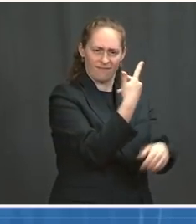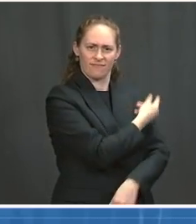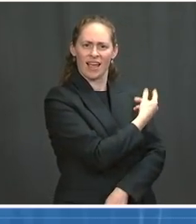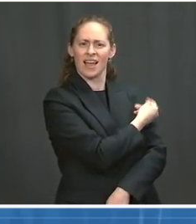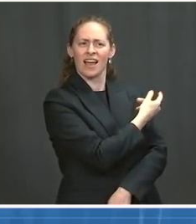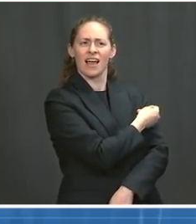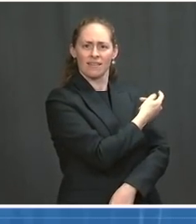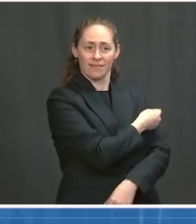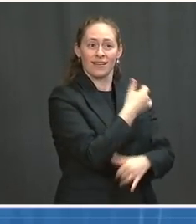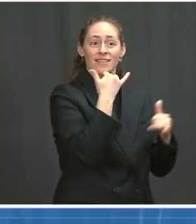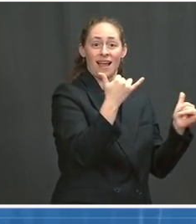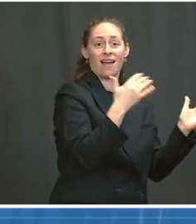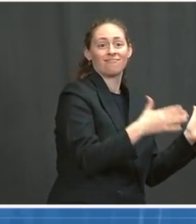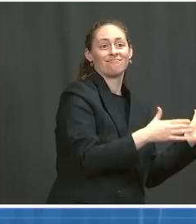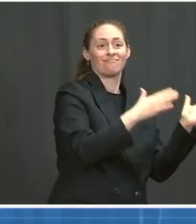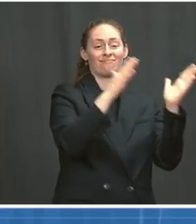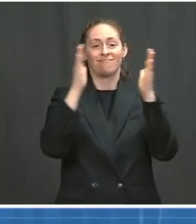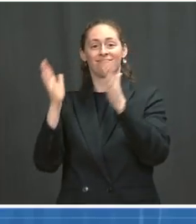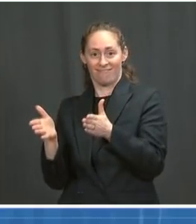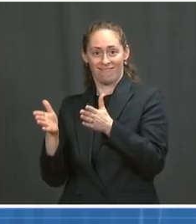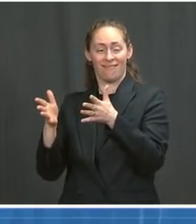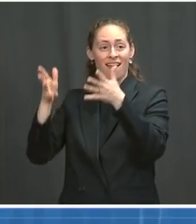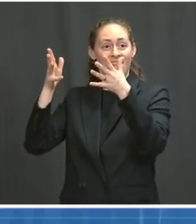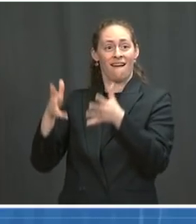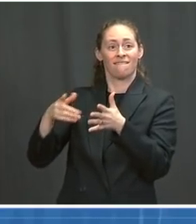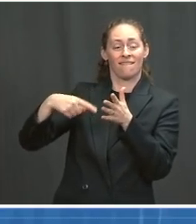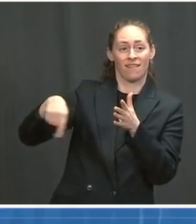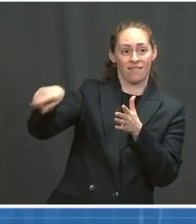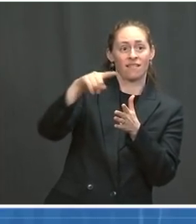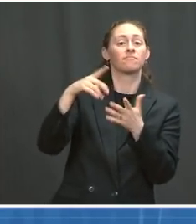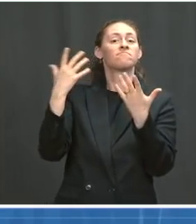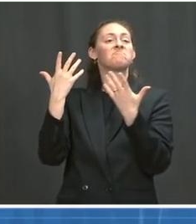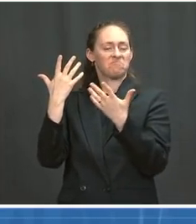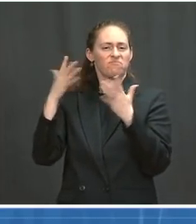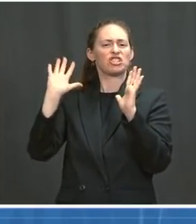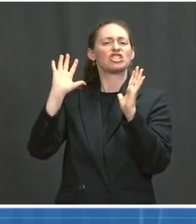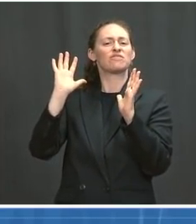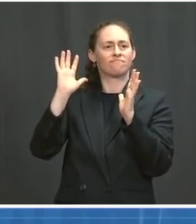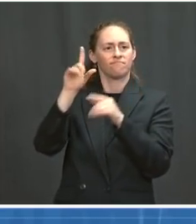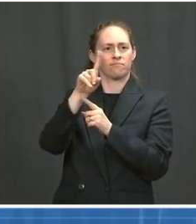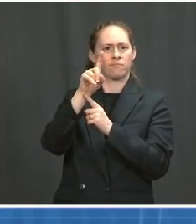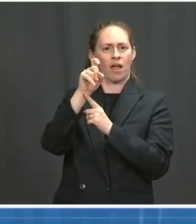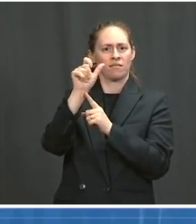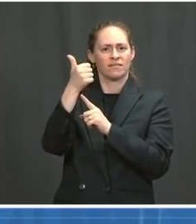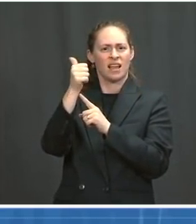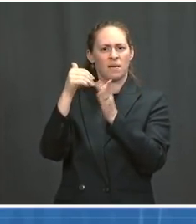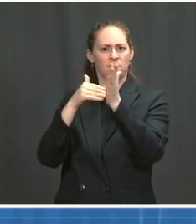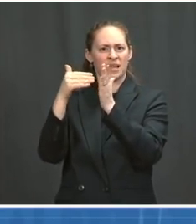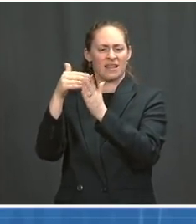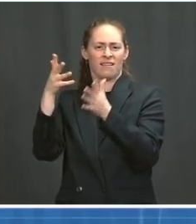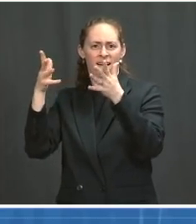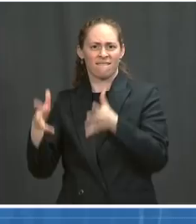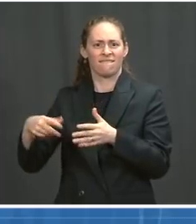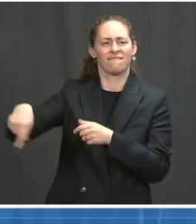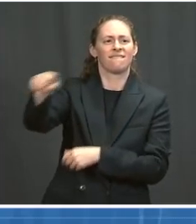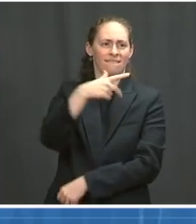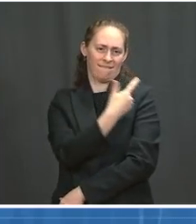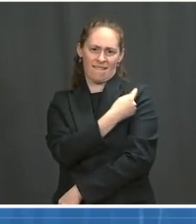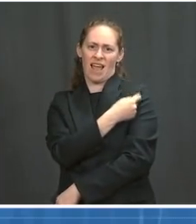Our wartime effort is mobilized to meet the president's goal, and we are in all-out implementation and execution